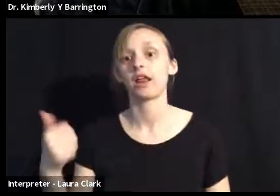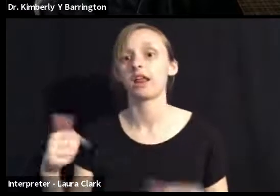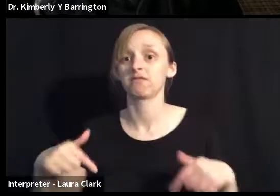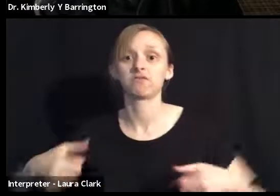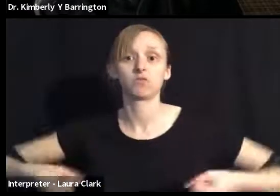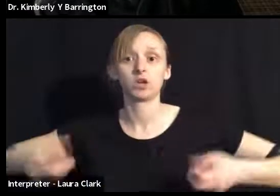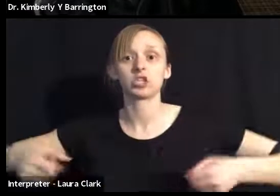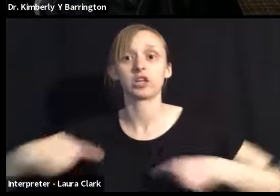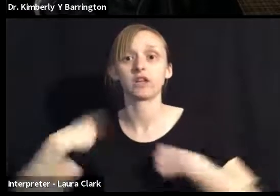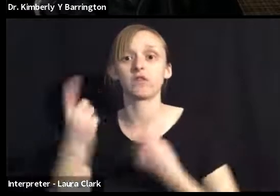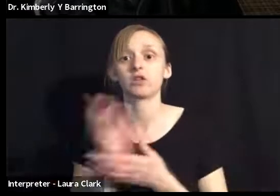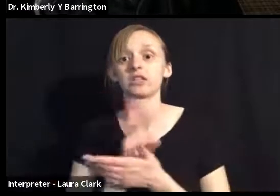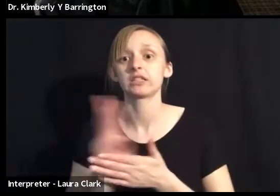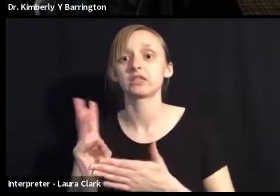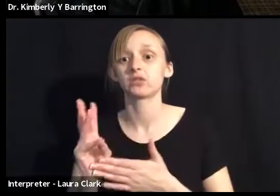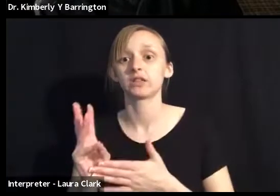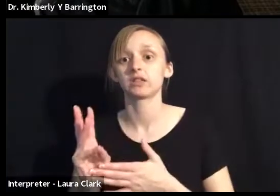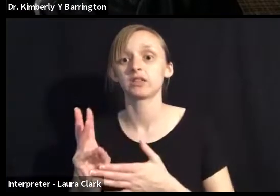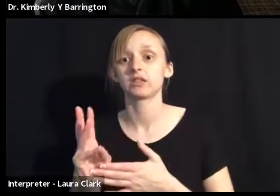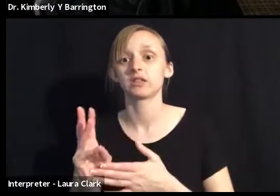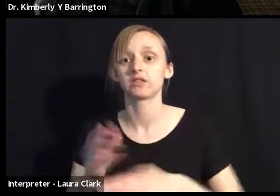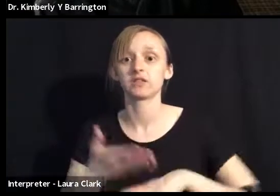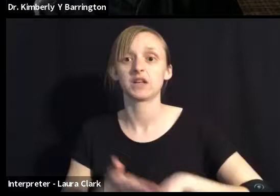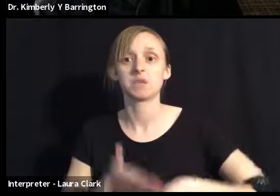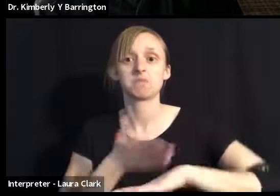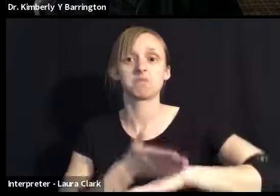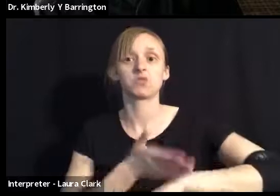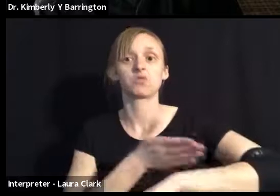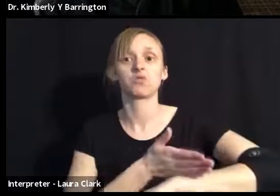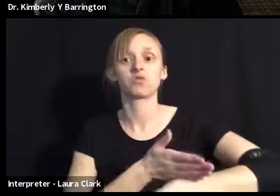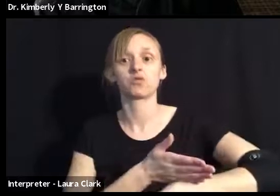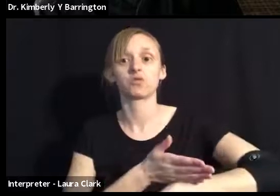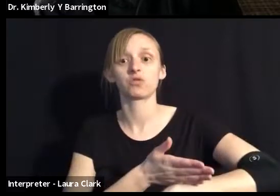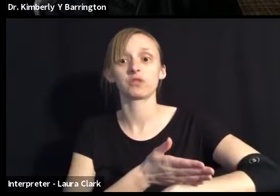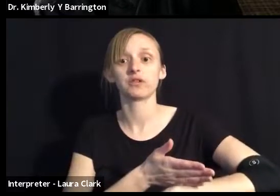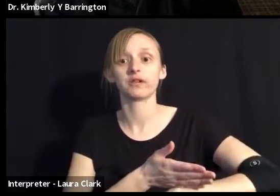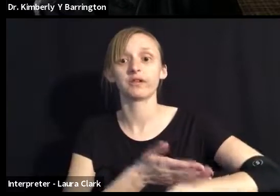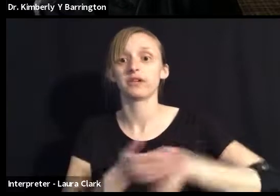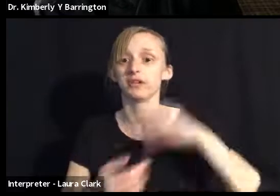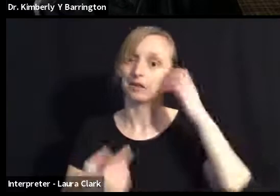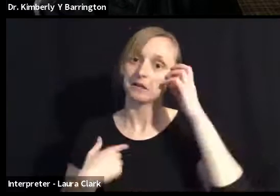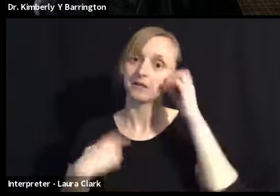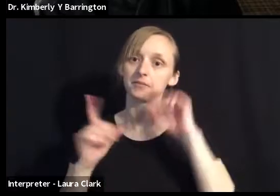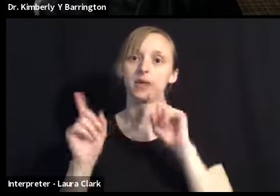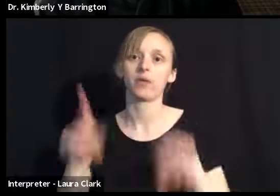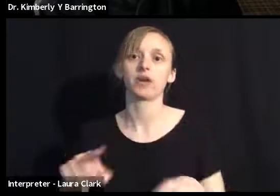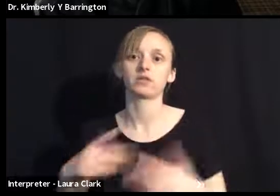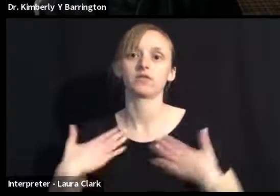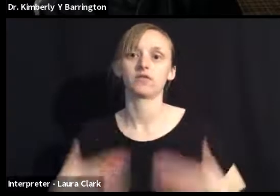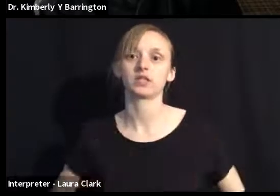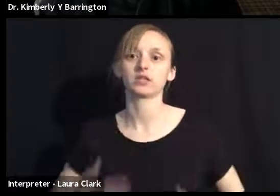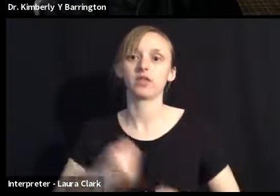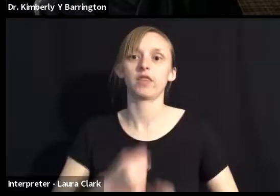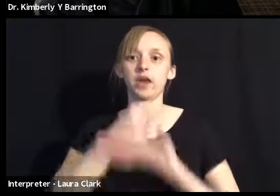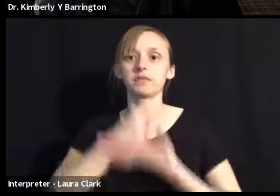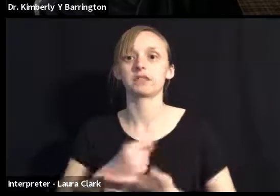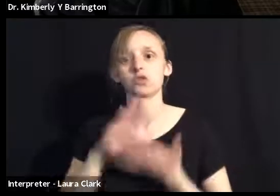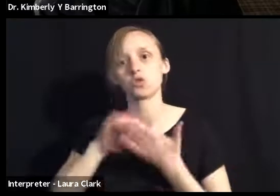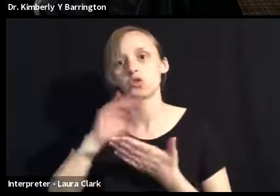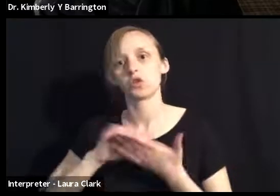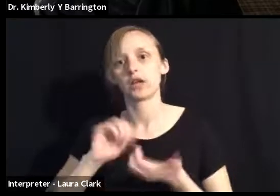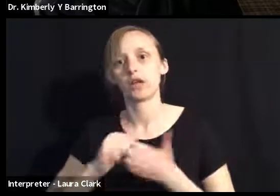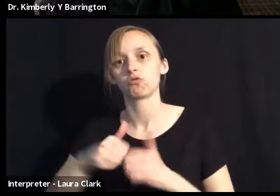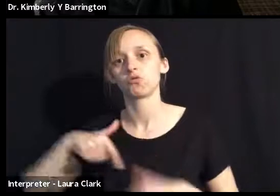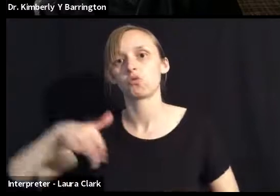have progressed. I have, I of course, went to therapy to learn how to walk again. Certain